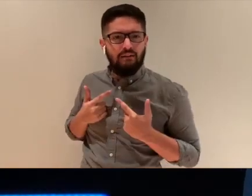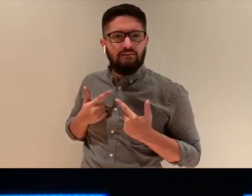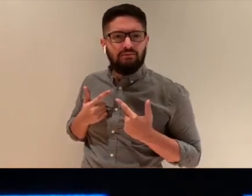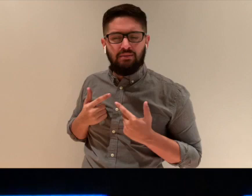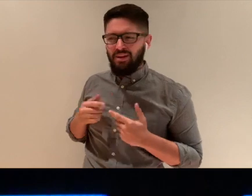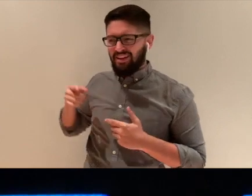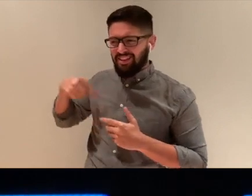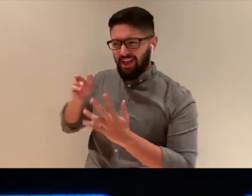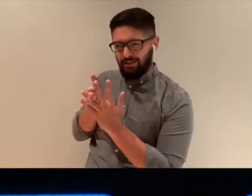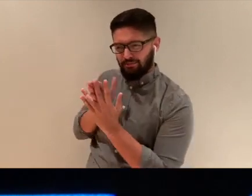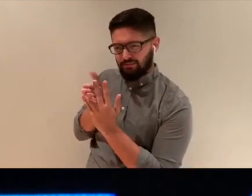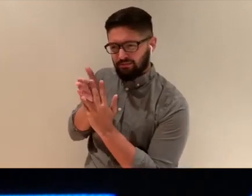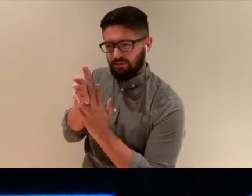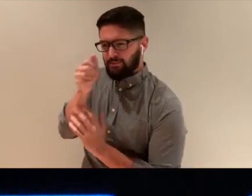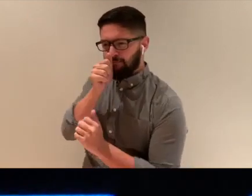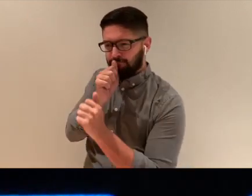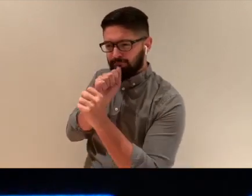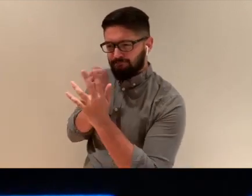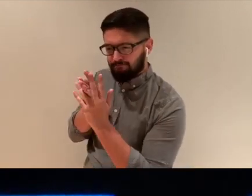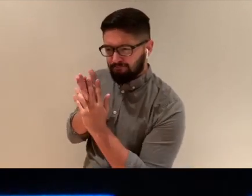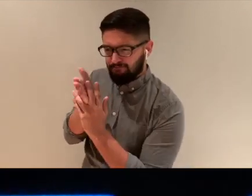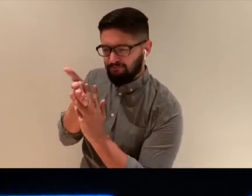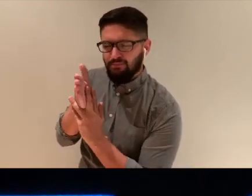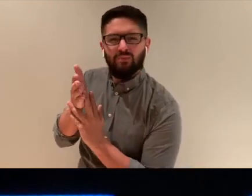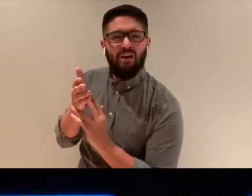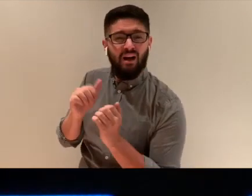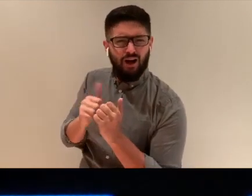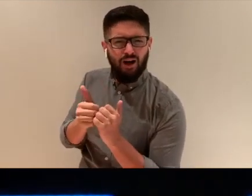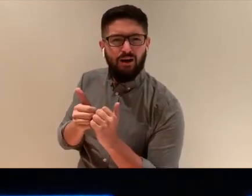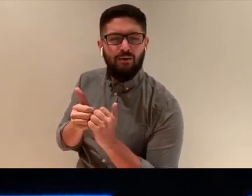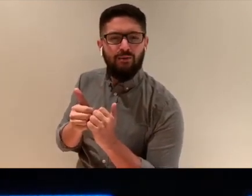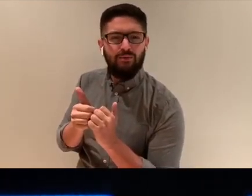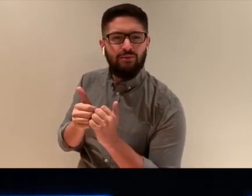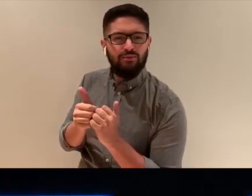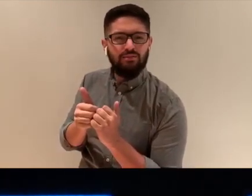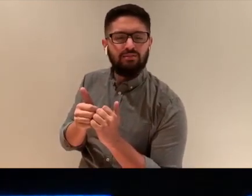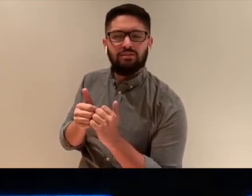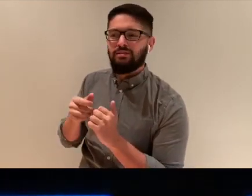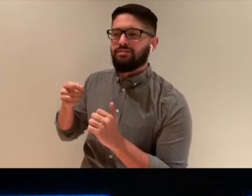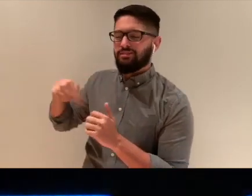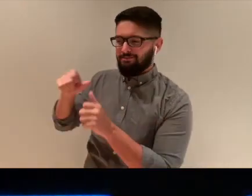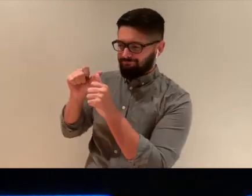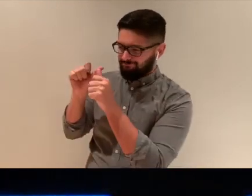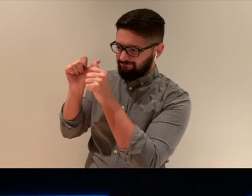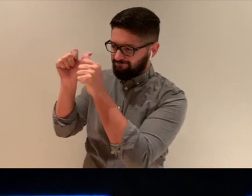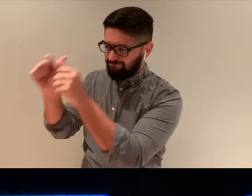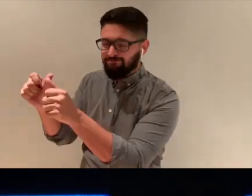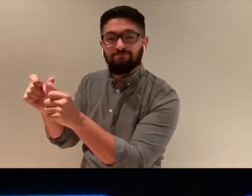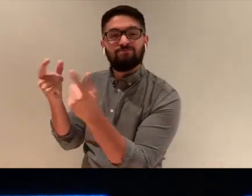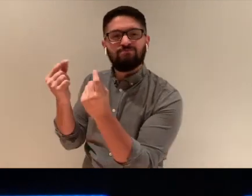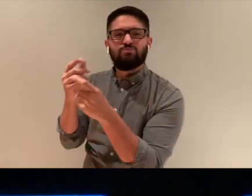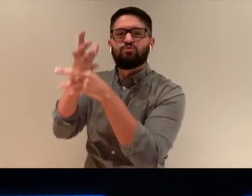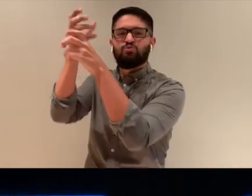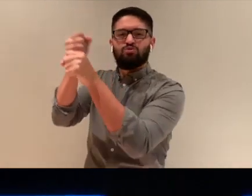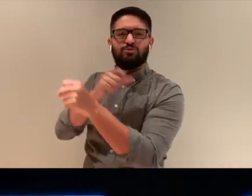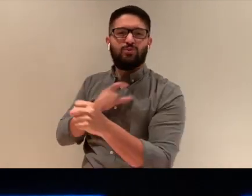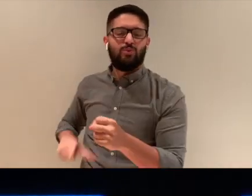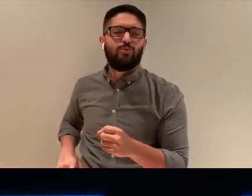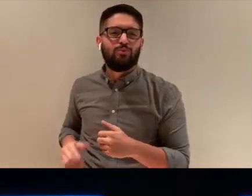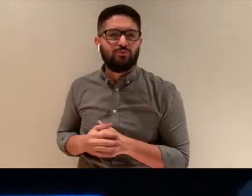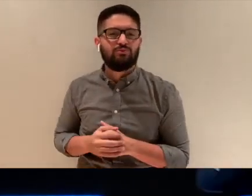life. But the way that they persevered is because they stayed trusting the